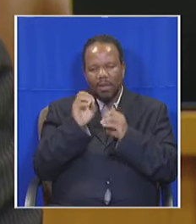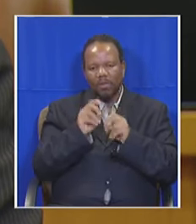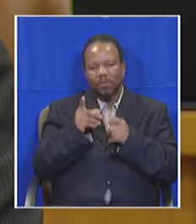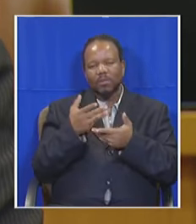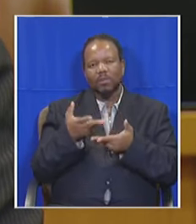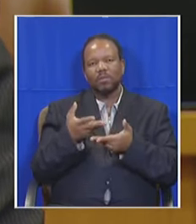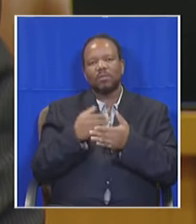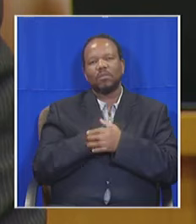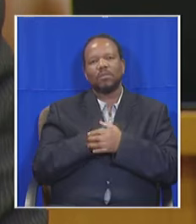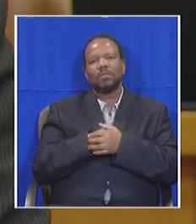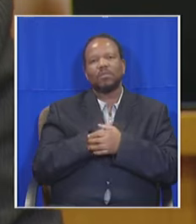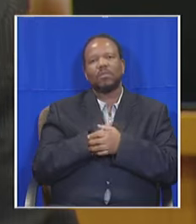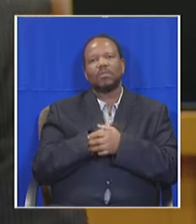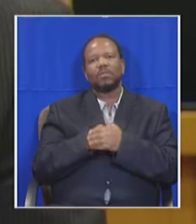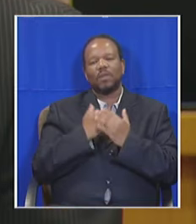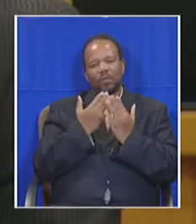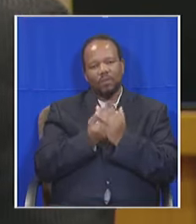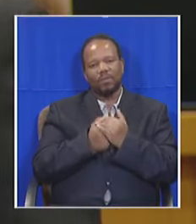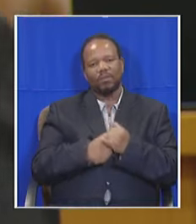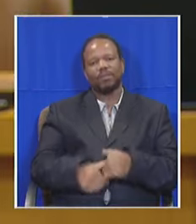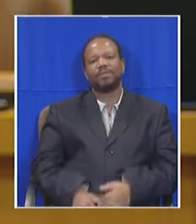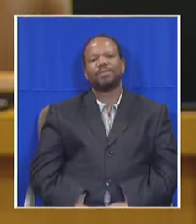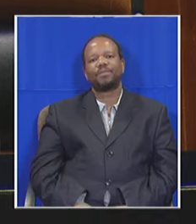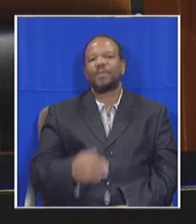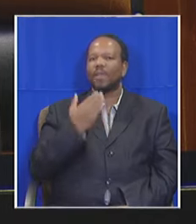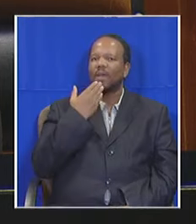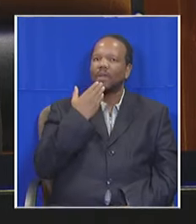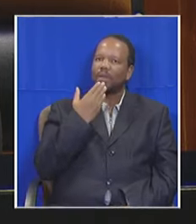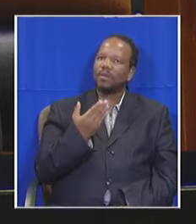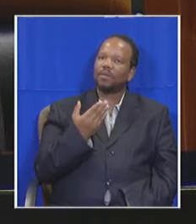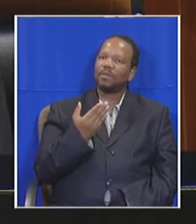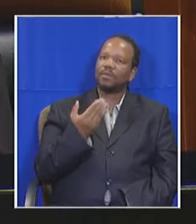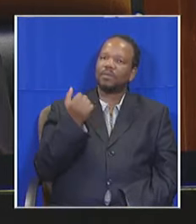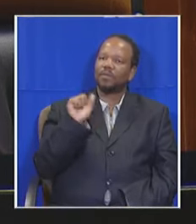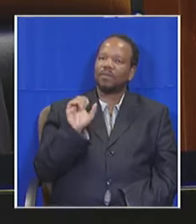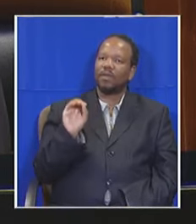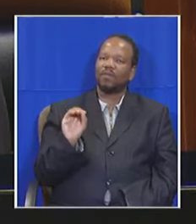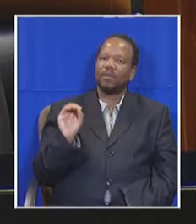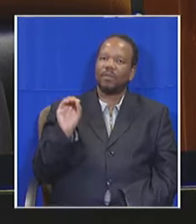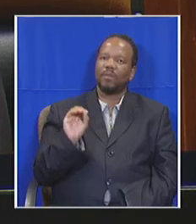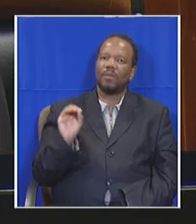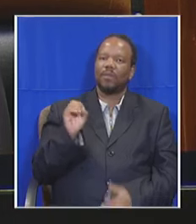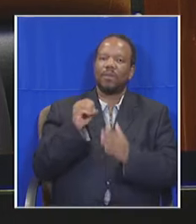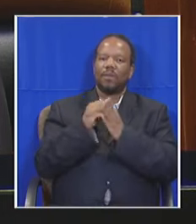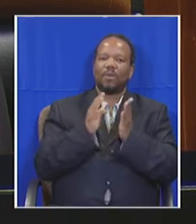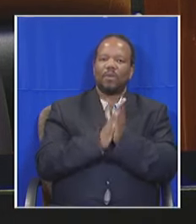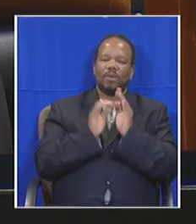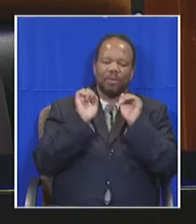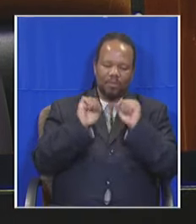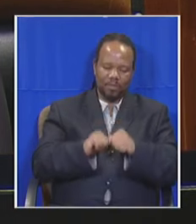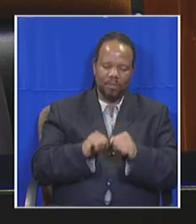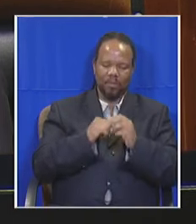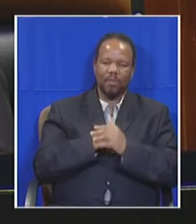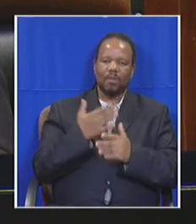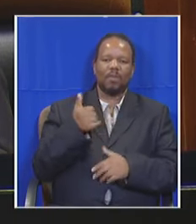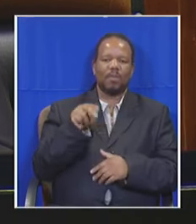by TVET colleges. I so move. Thank you. Are there any objections to the motion? No objections. Agreed to.